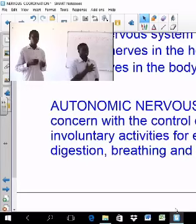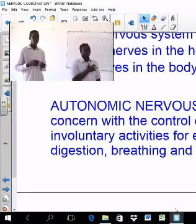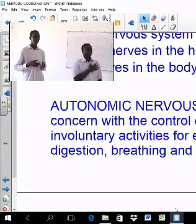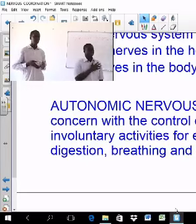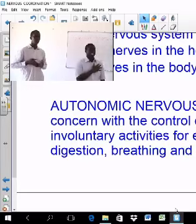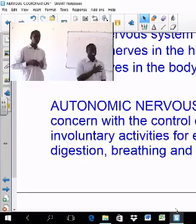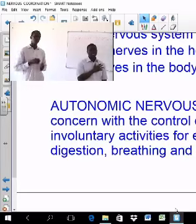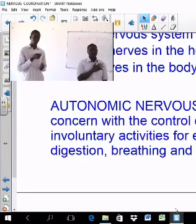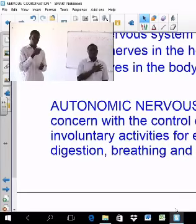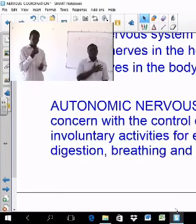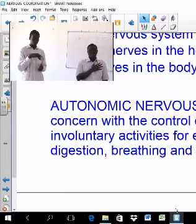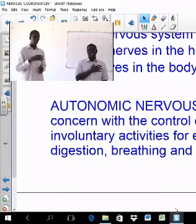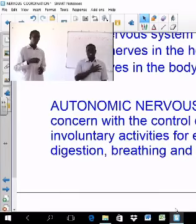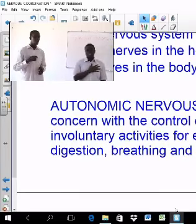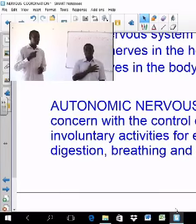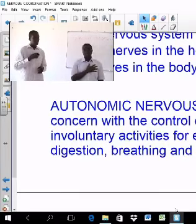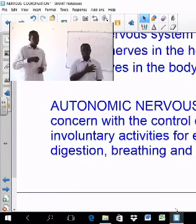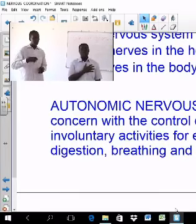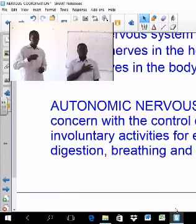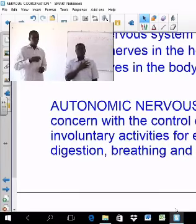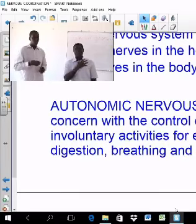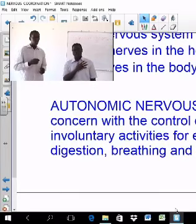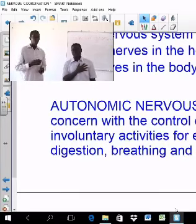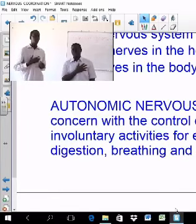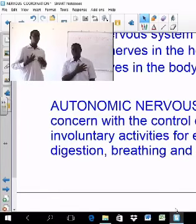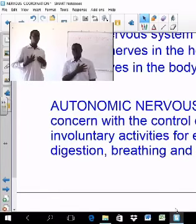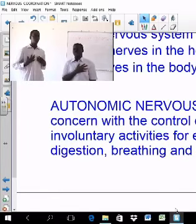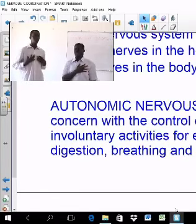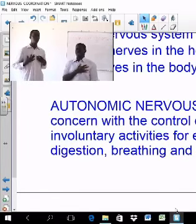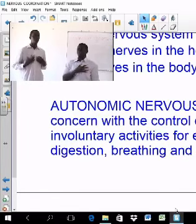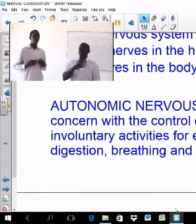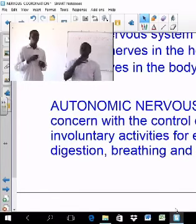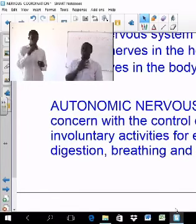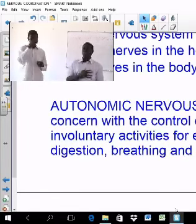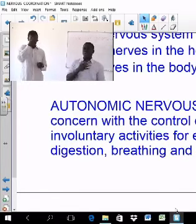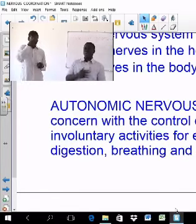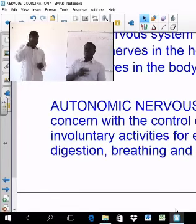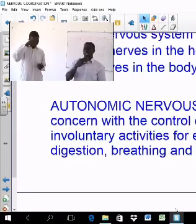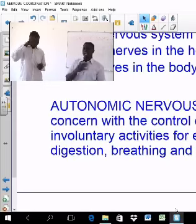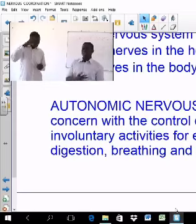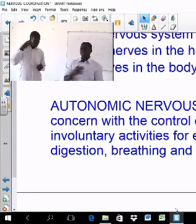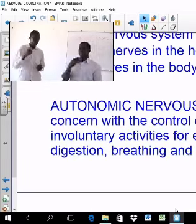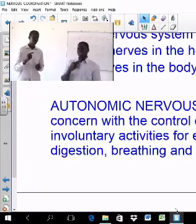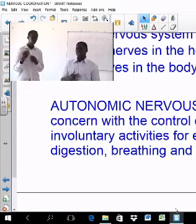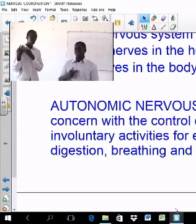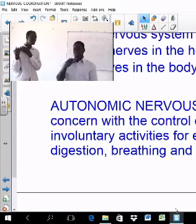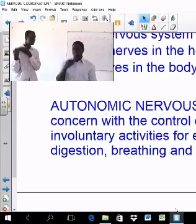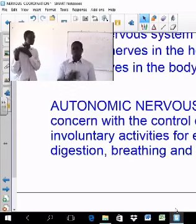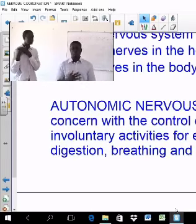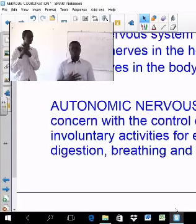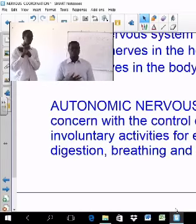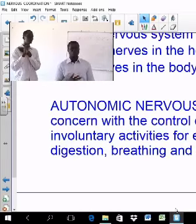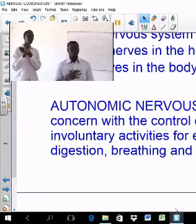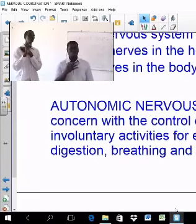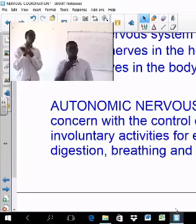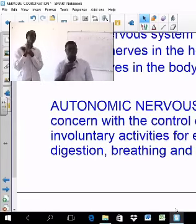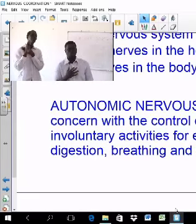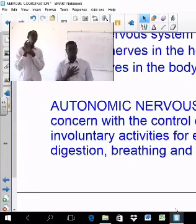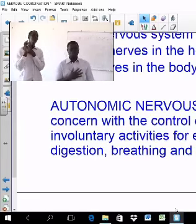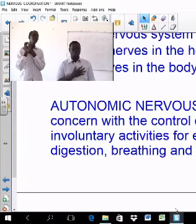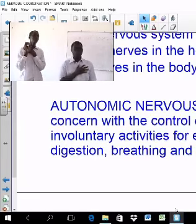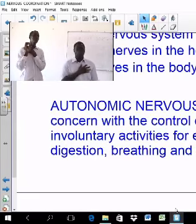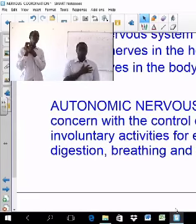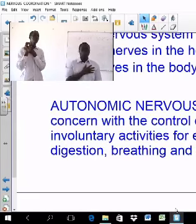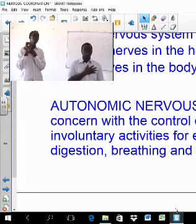The heartbeat, digestion, breathing, and secretion of sweat. These are all examples of what? Involuntary actions.